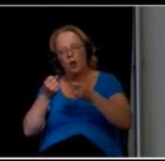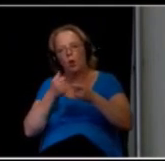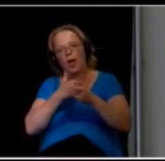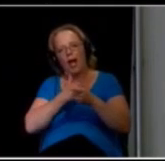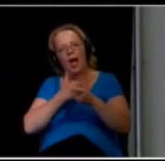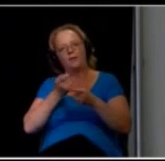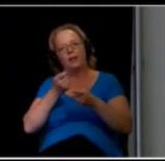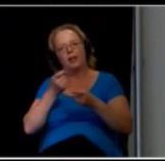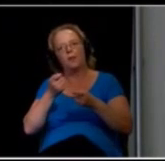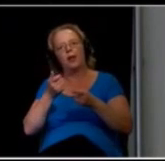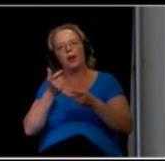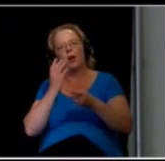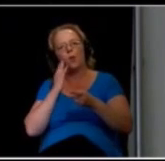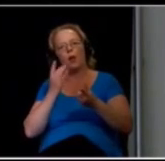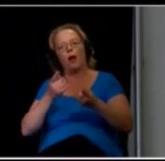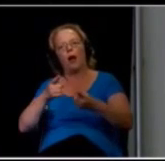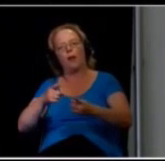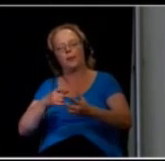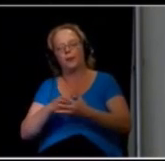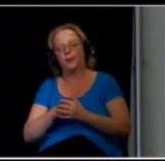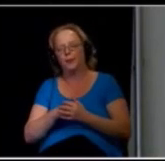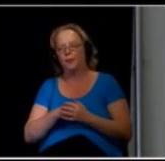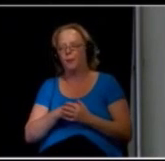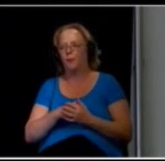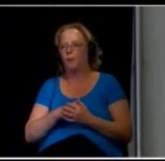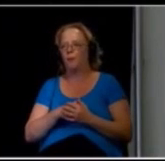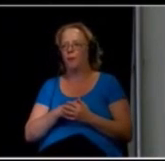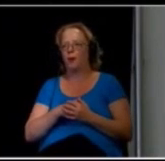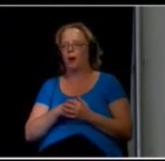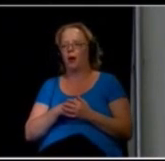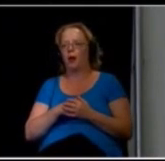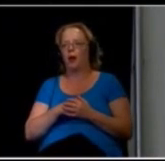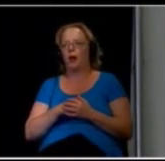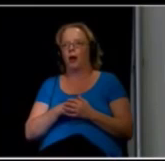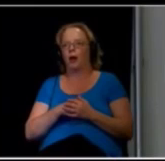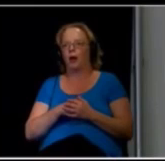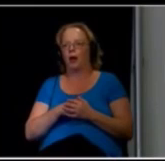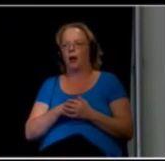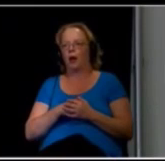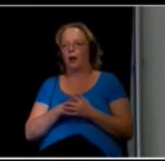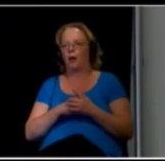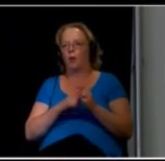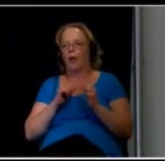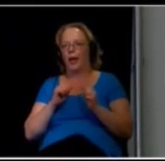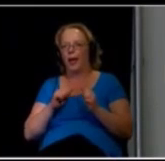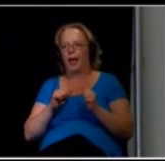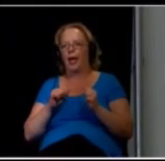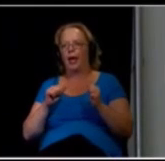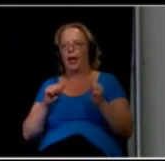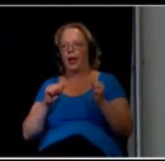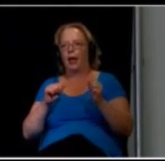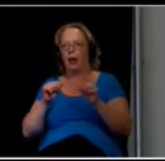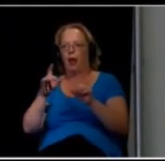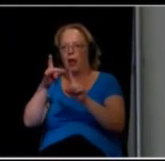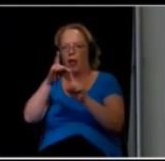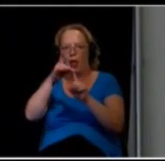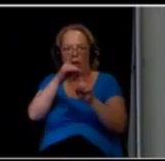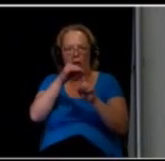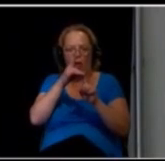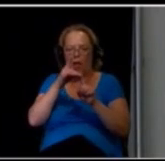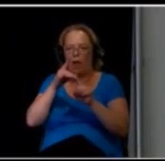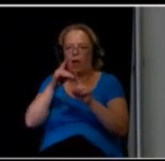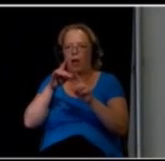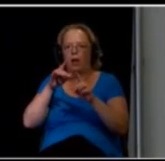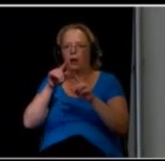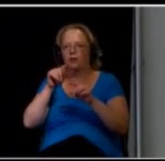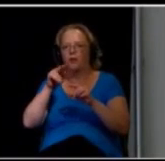done in terms of figuring out, say, traffic data, like traffic speed data, so we can do